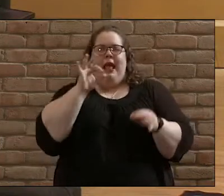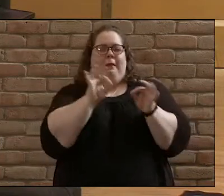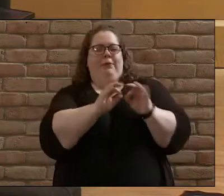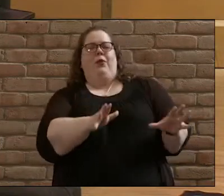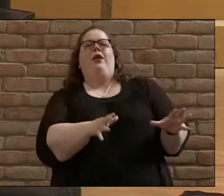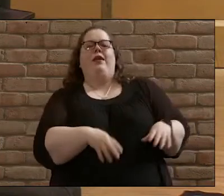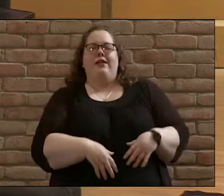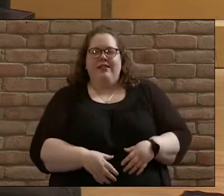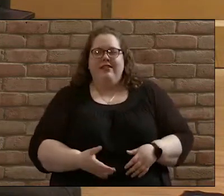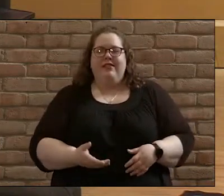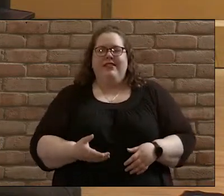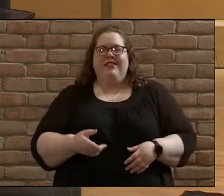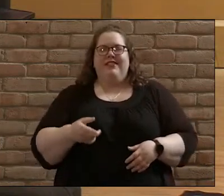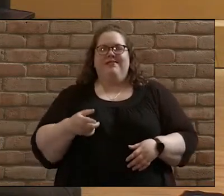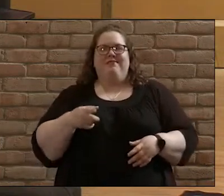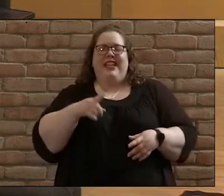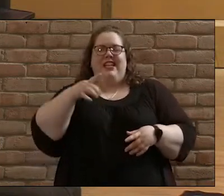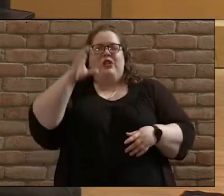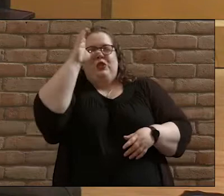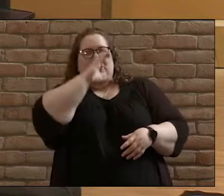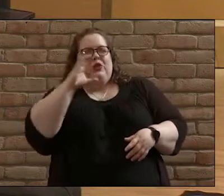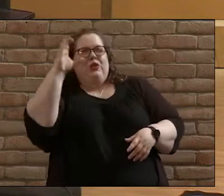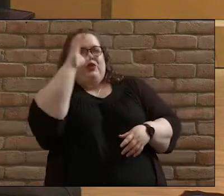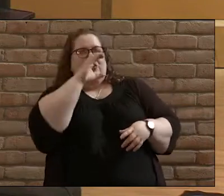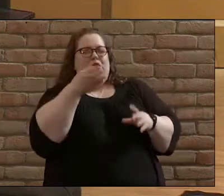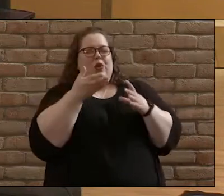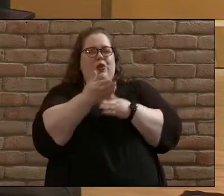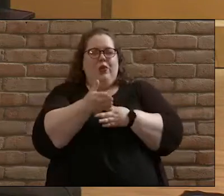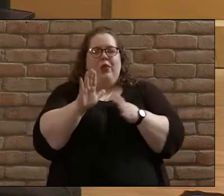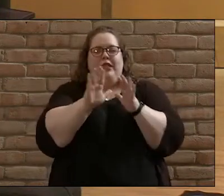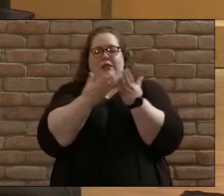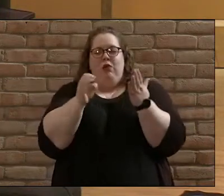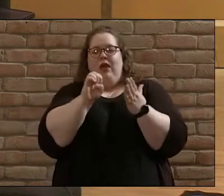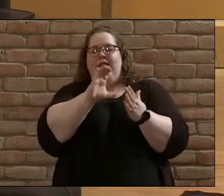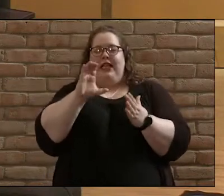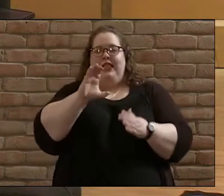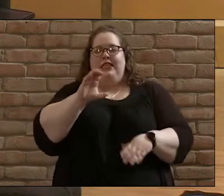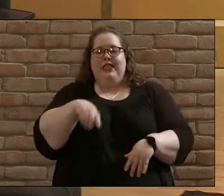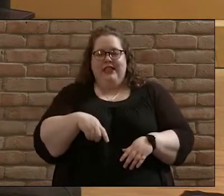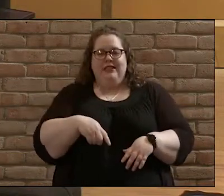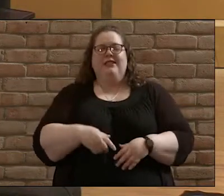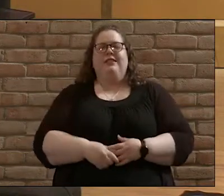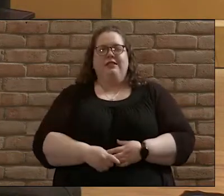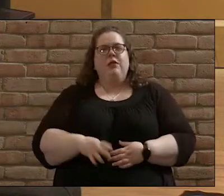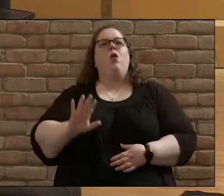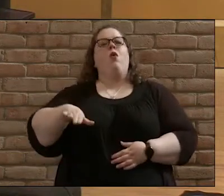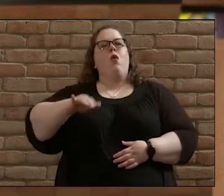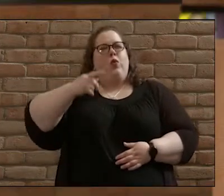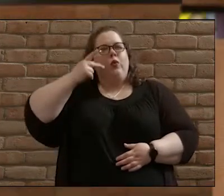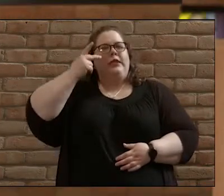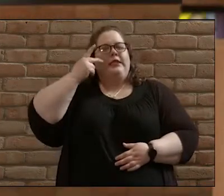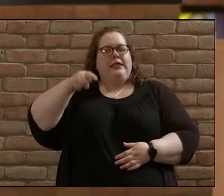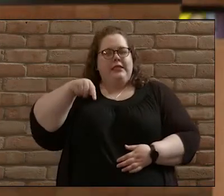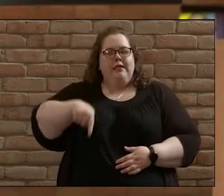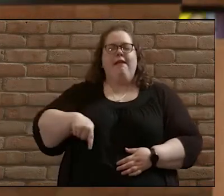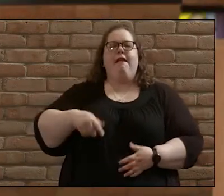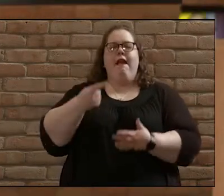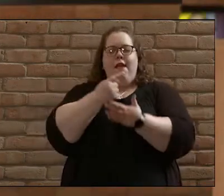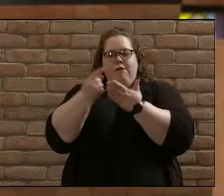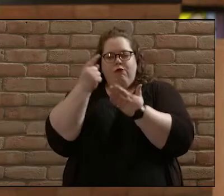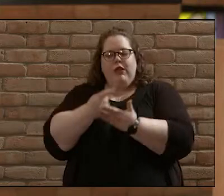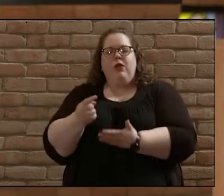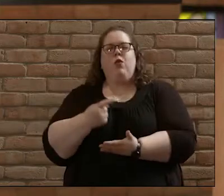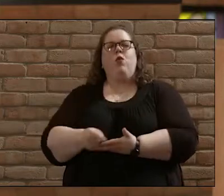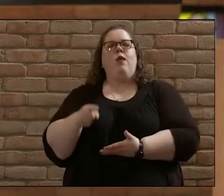those things that he searches for throughout the entire book of Ecclesiastes. And so what we have come to find each and every week is this